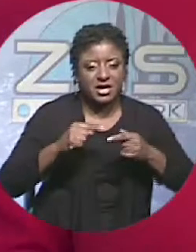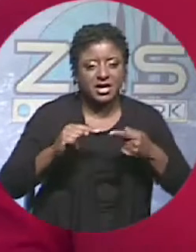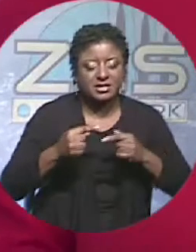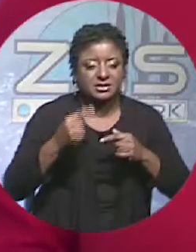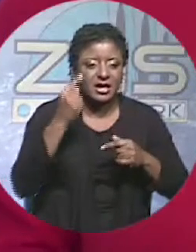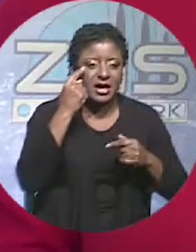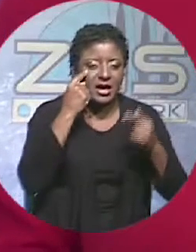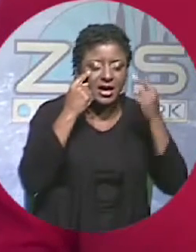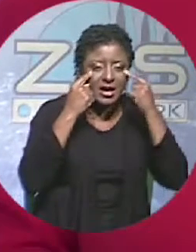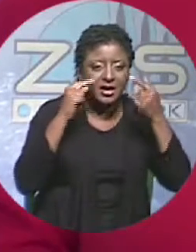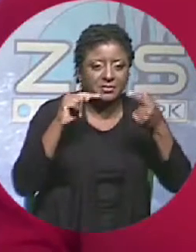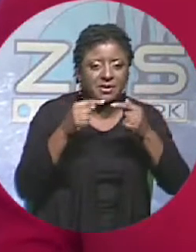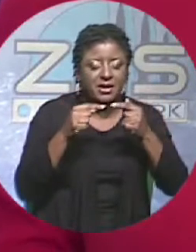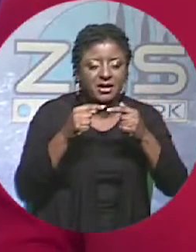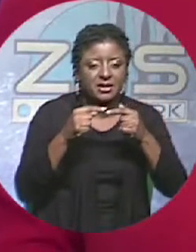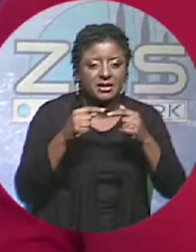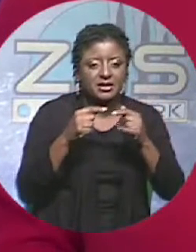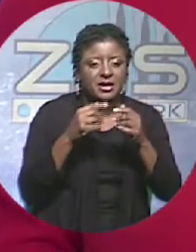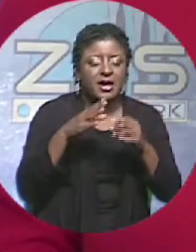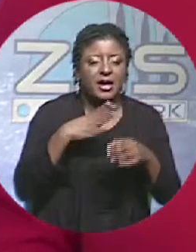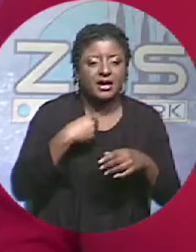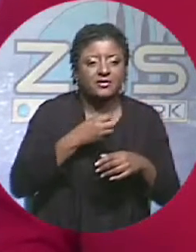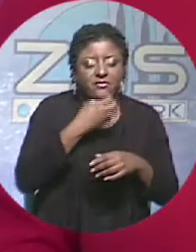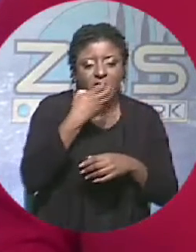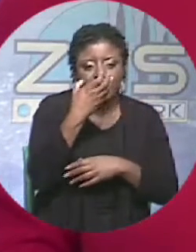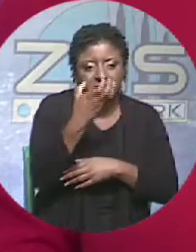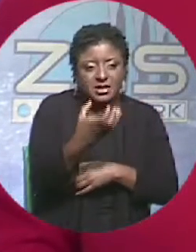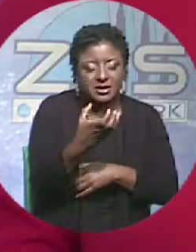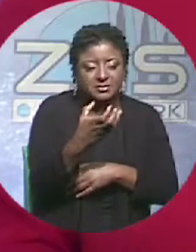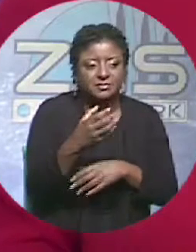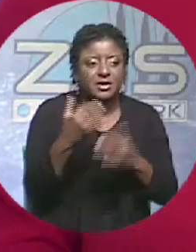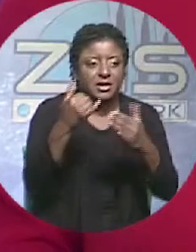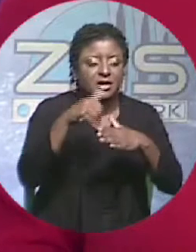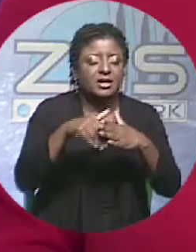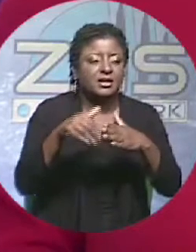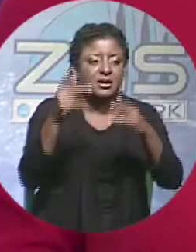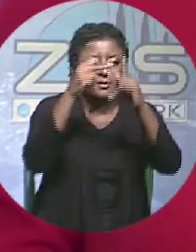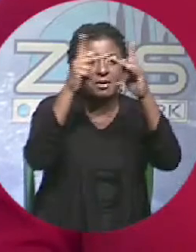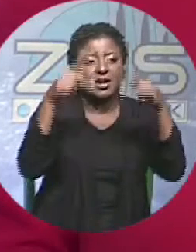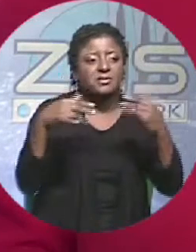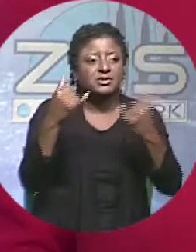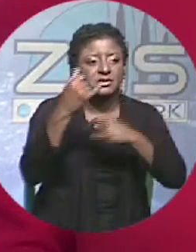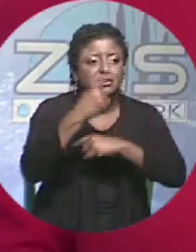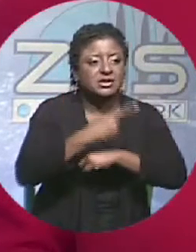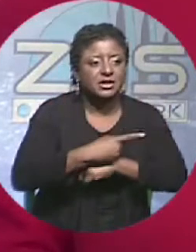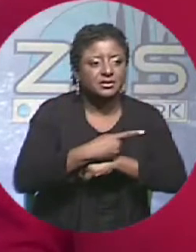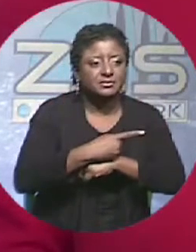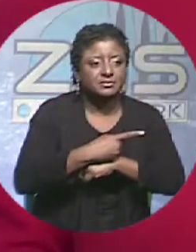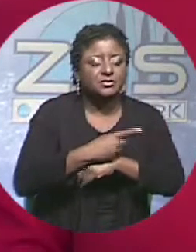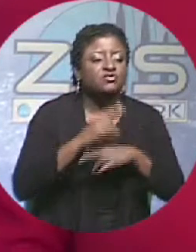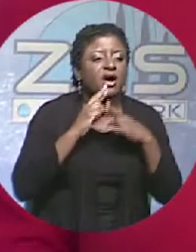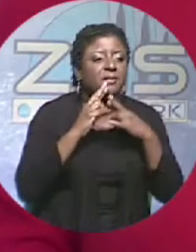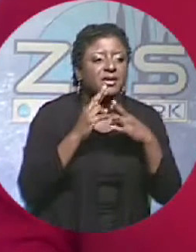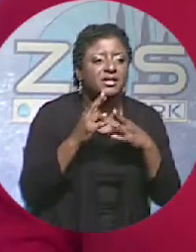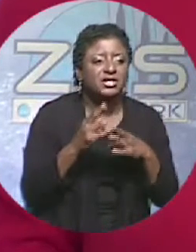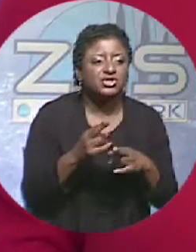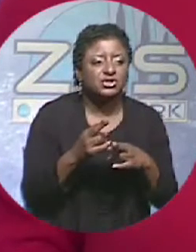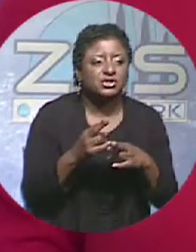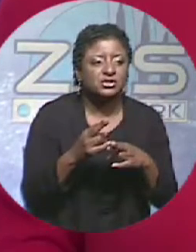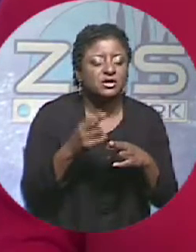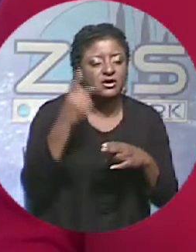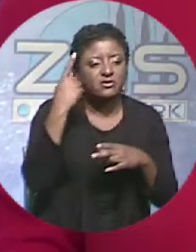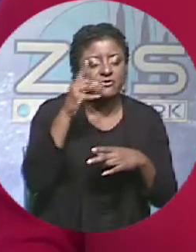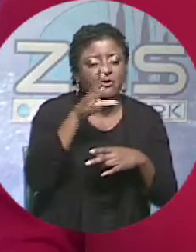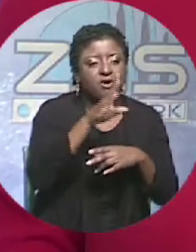Recommendations from the Hawksbill Creek Agreement Review Committee revealed in Parliament today by the nation's chief. If approved, those recommendations can change the